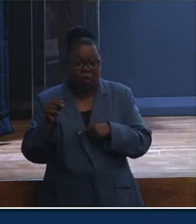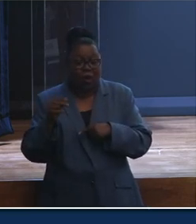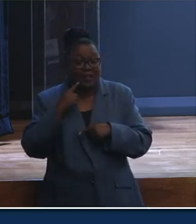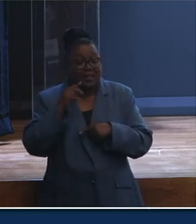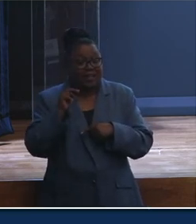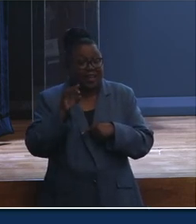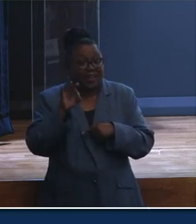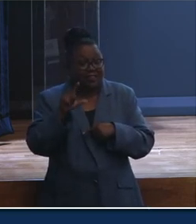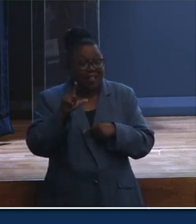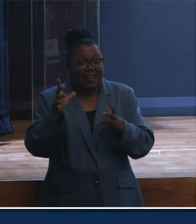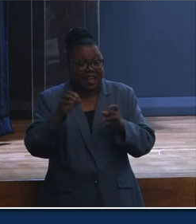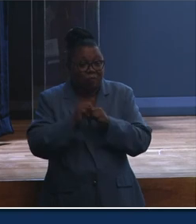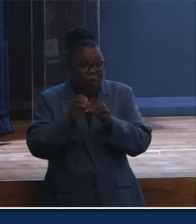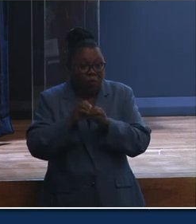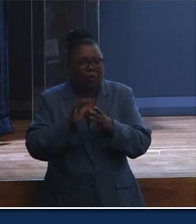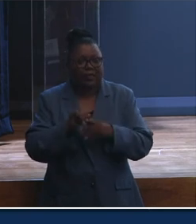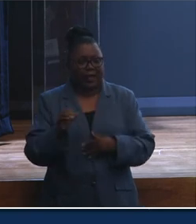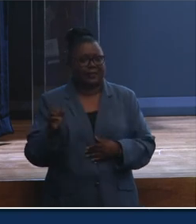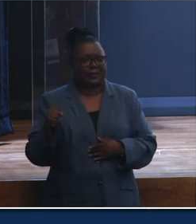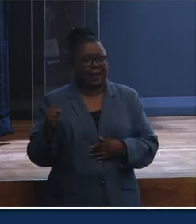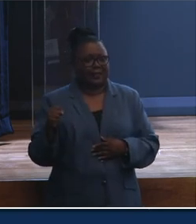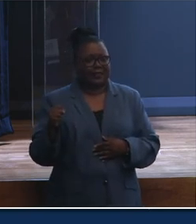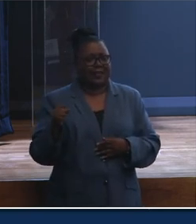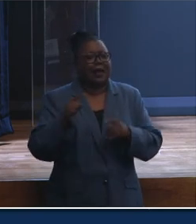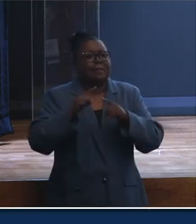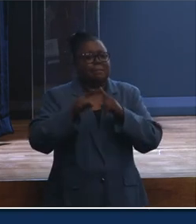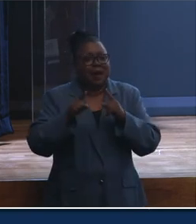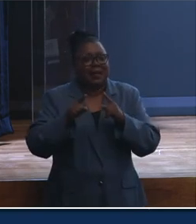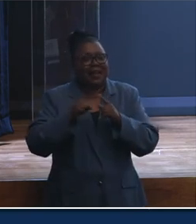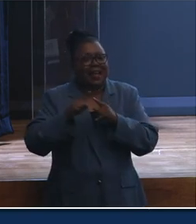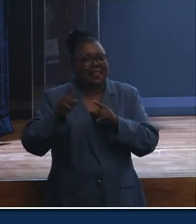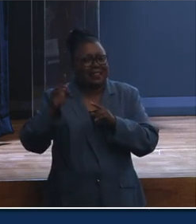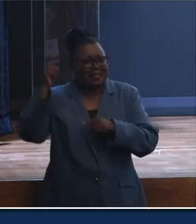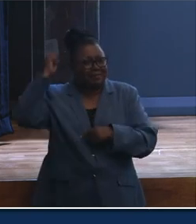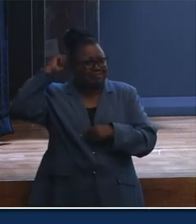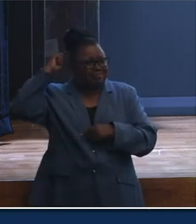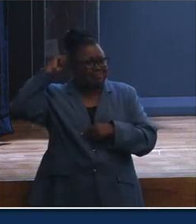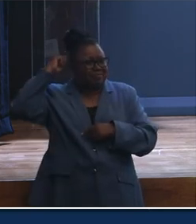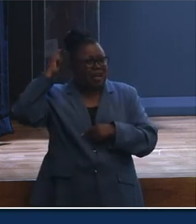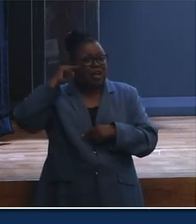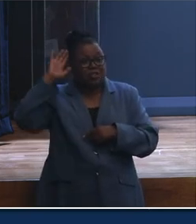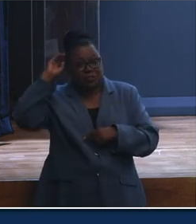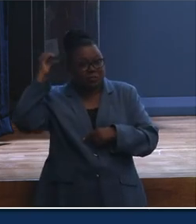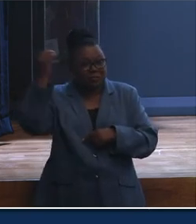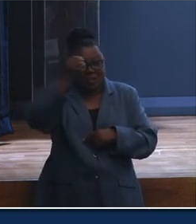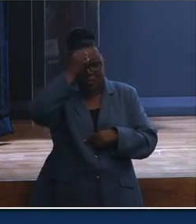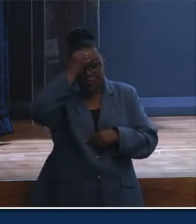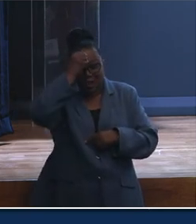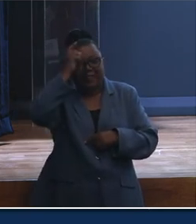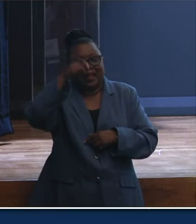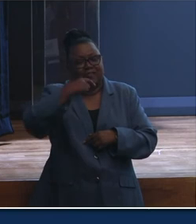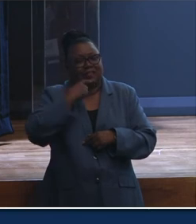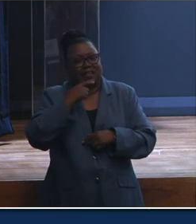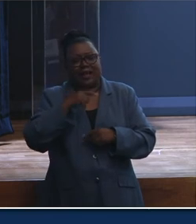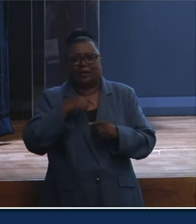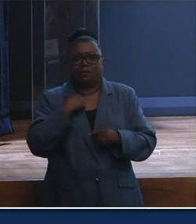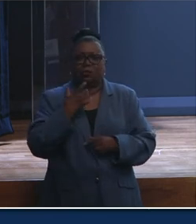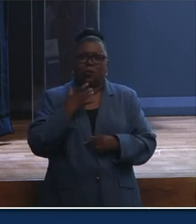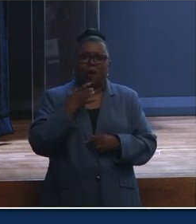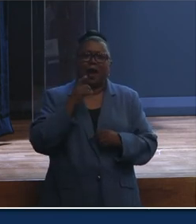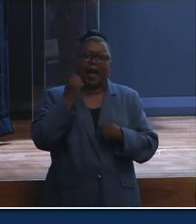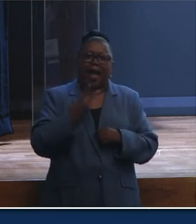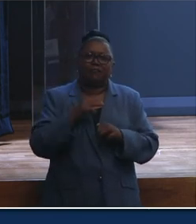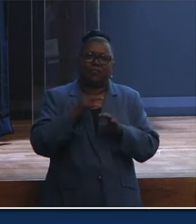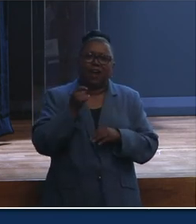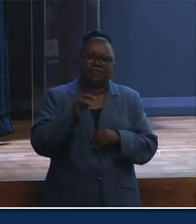the NFL have to do a lot more work on that? Yes. Mm-hmm. But they, in the back of their minds, it should be in the front, they have to say, my gosh, half of